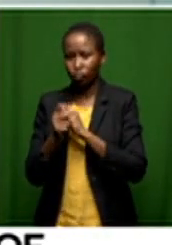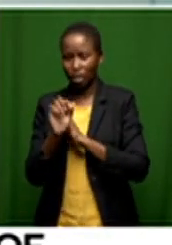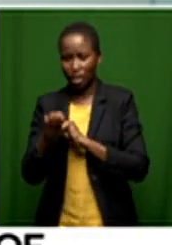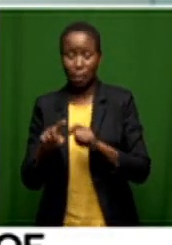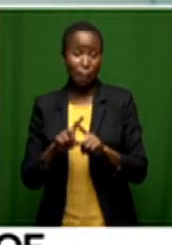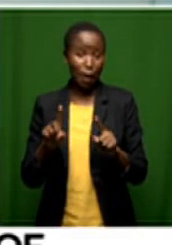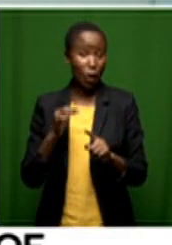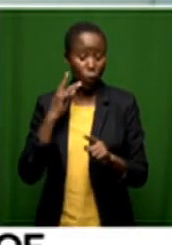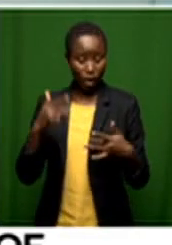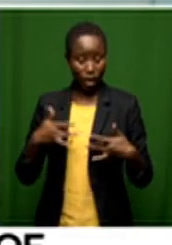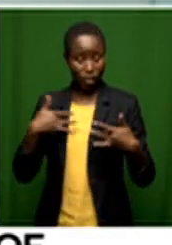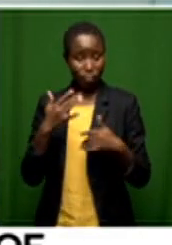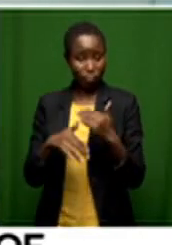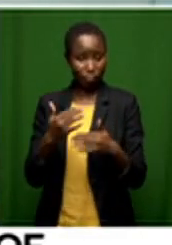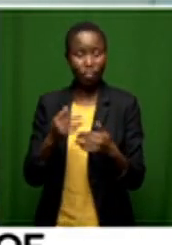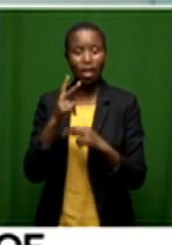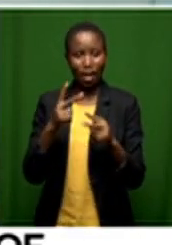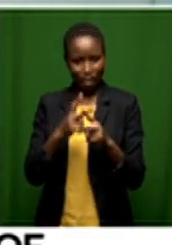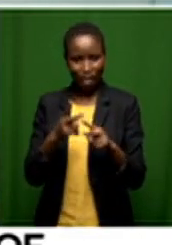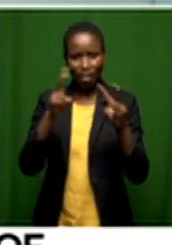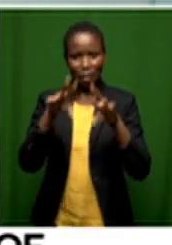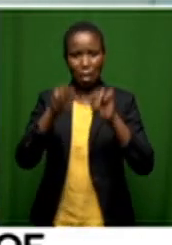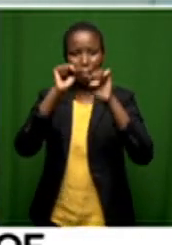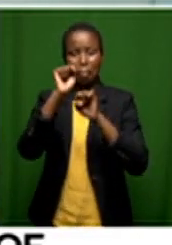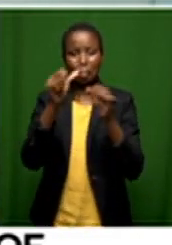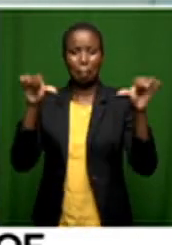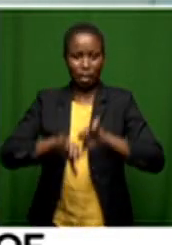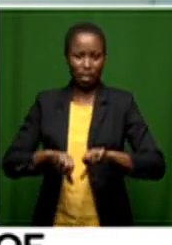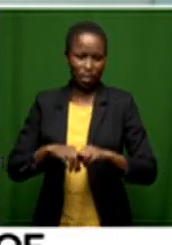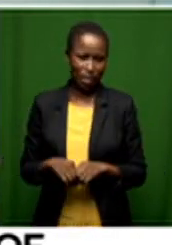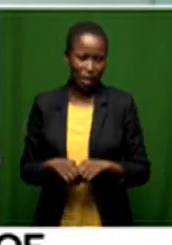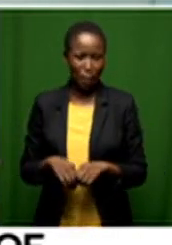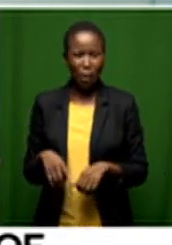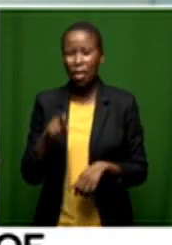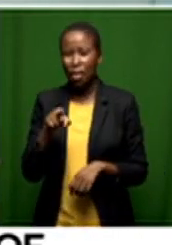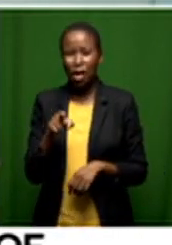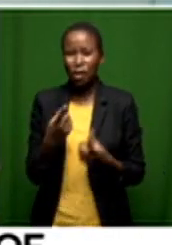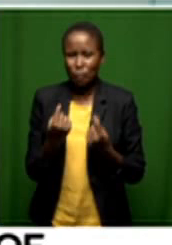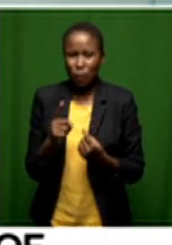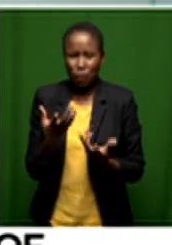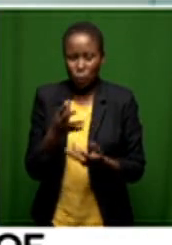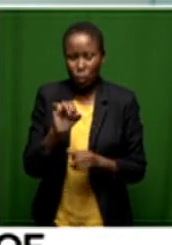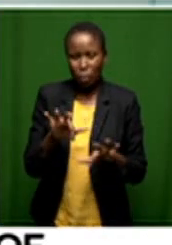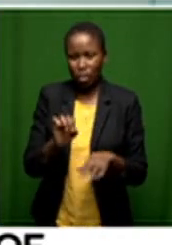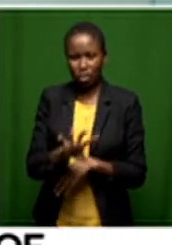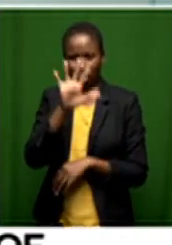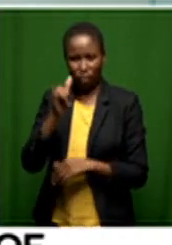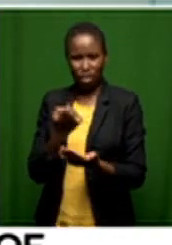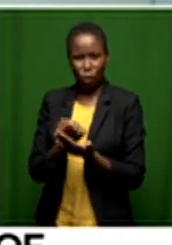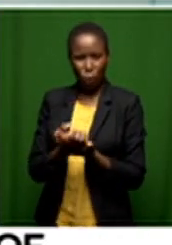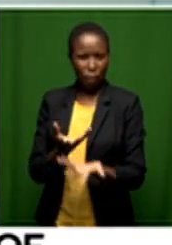life resumed, load shedding came back as well. I mean, what does that do to South Africa's economy?